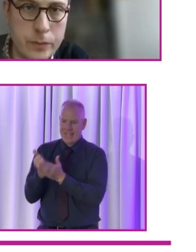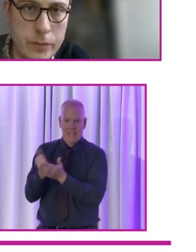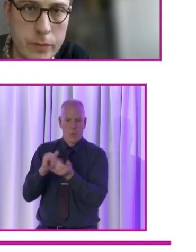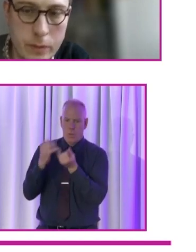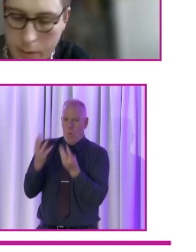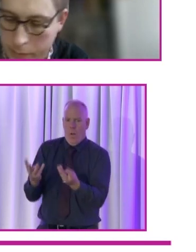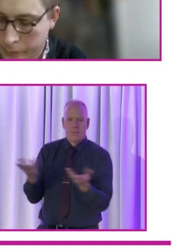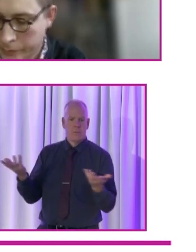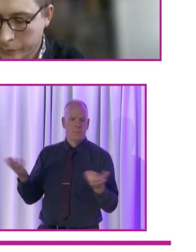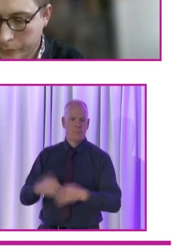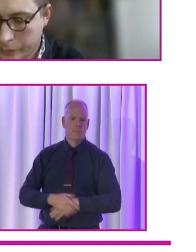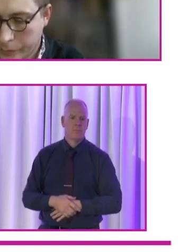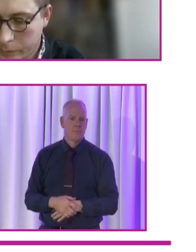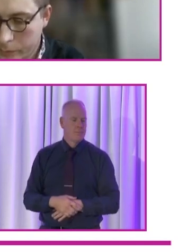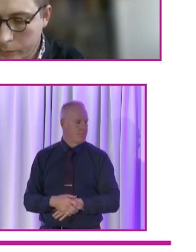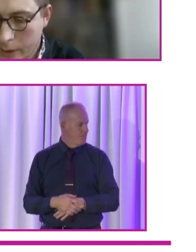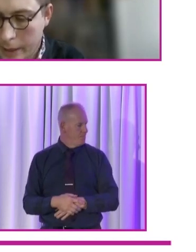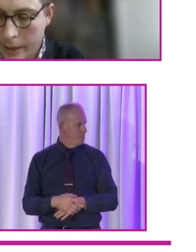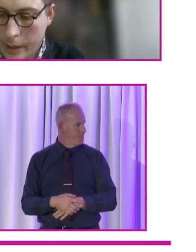choice.